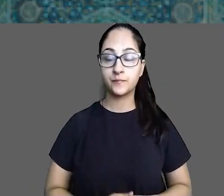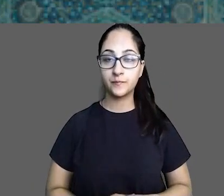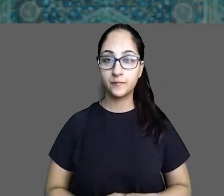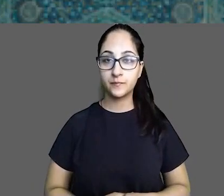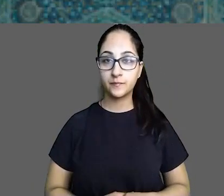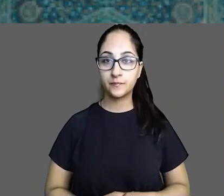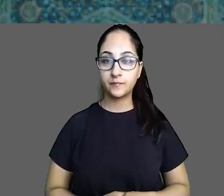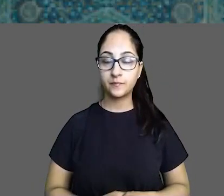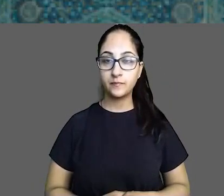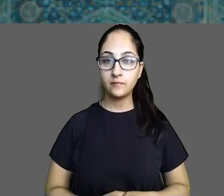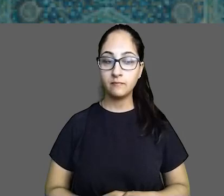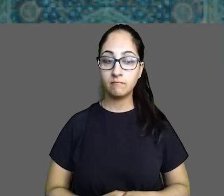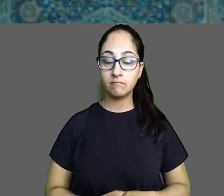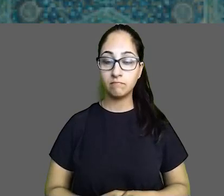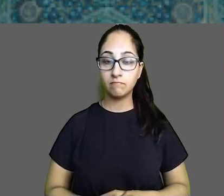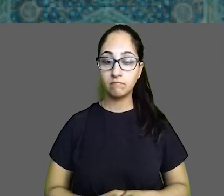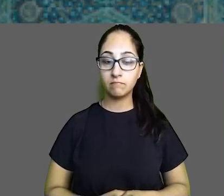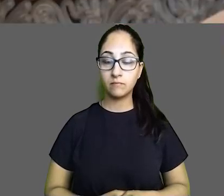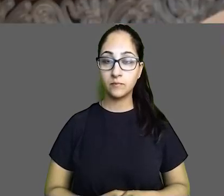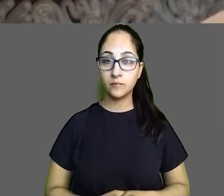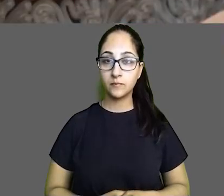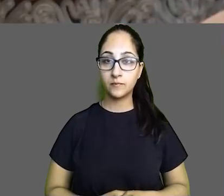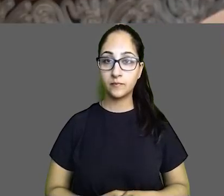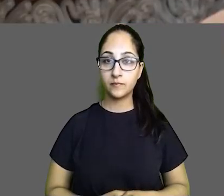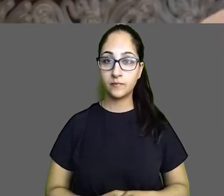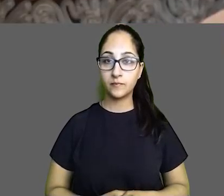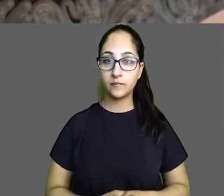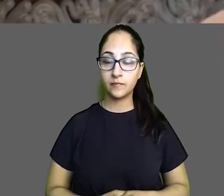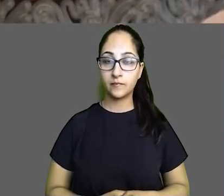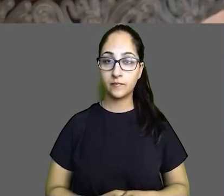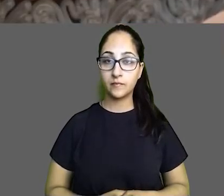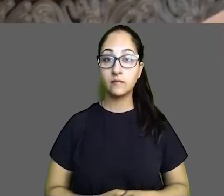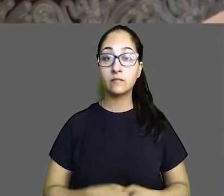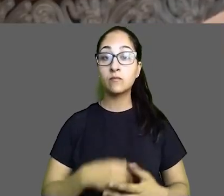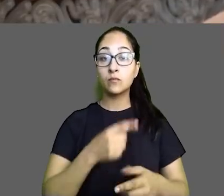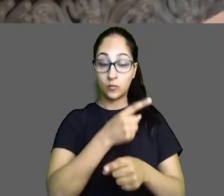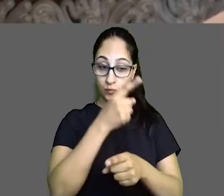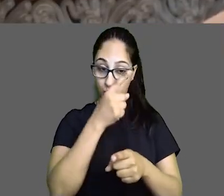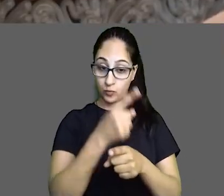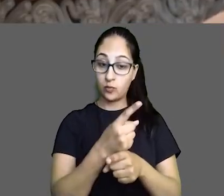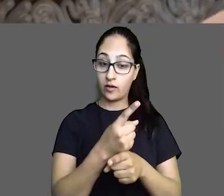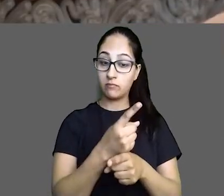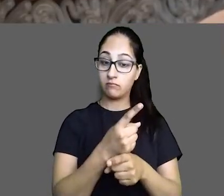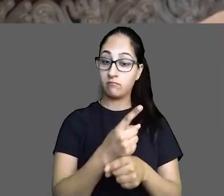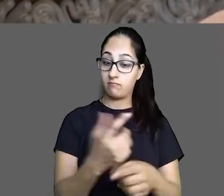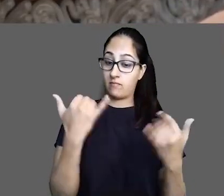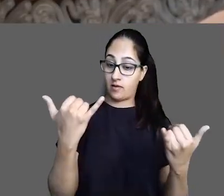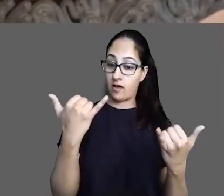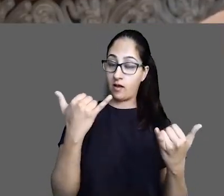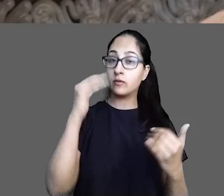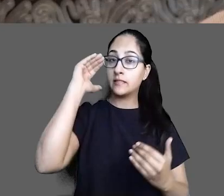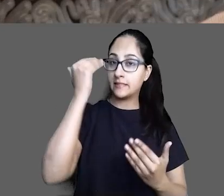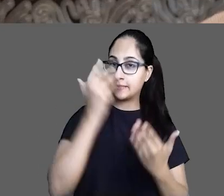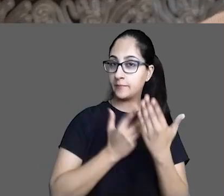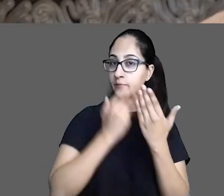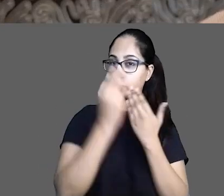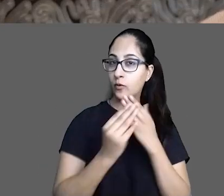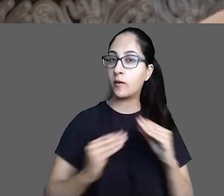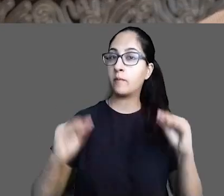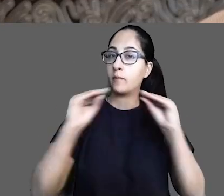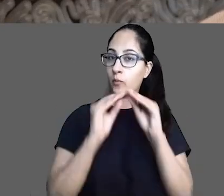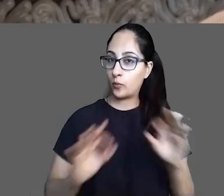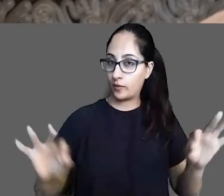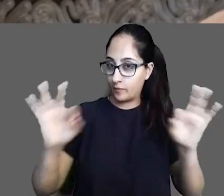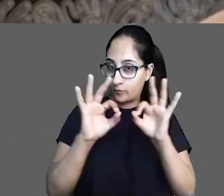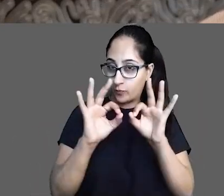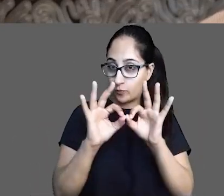is considered challenging for so many of us. And I think what really makes the importance and